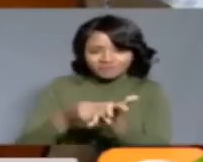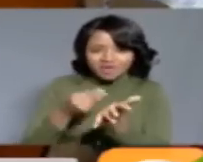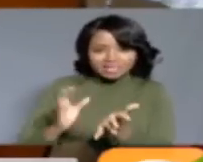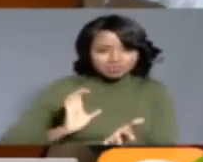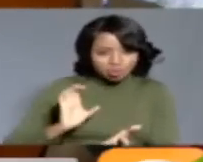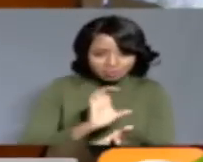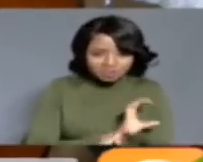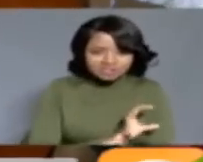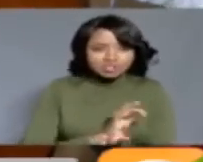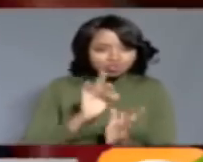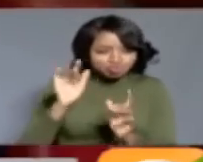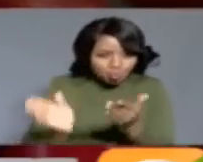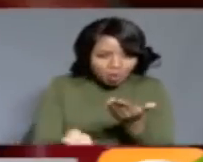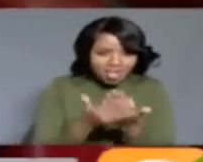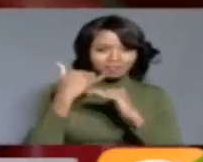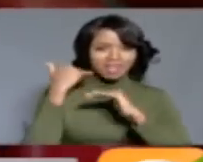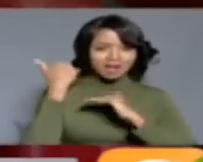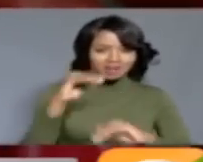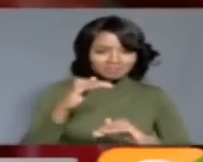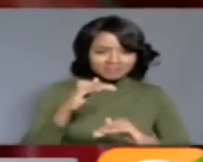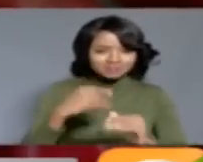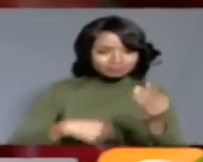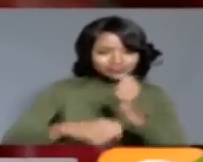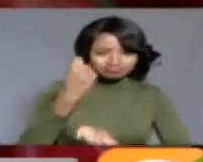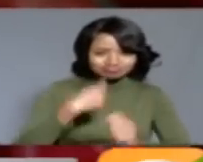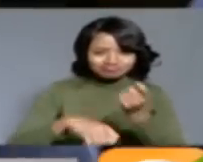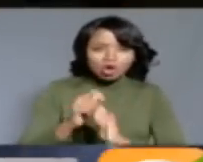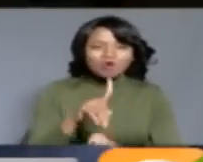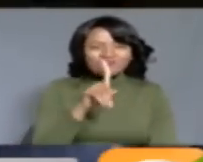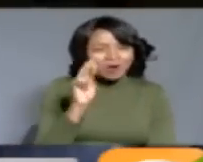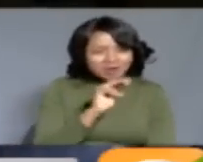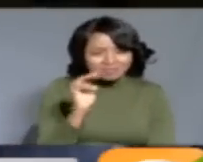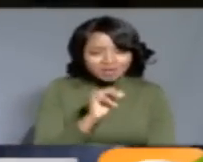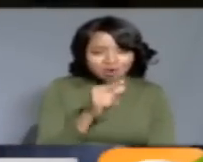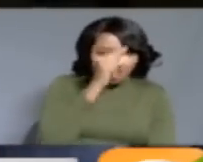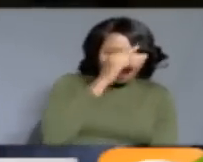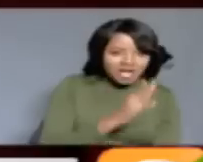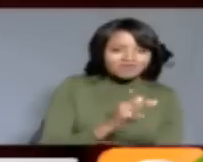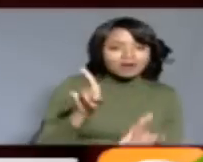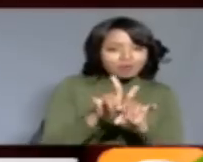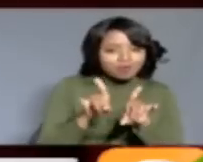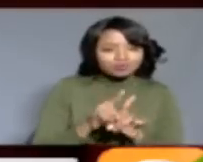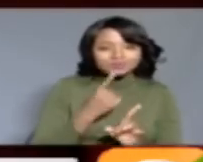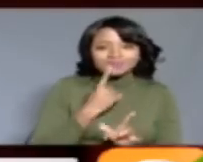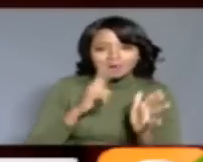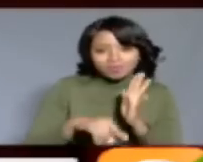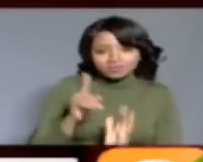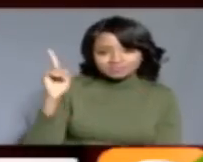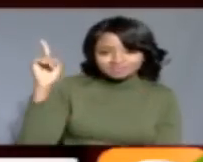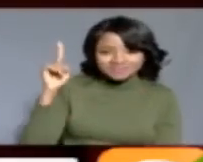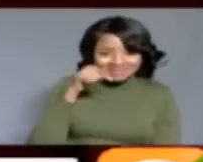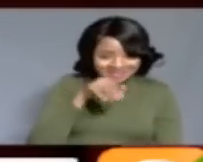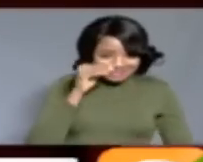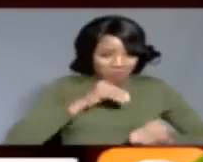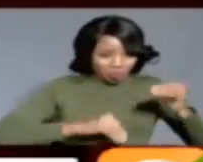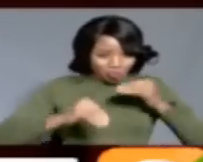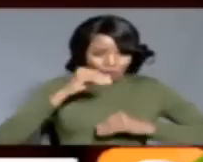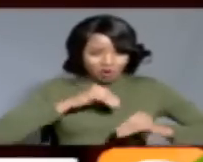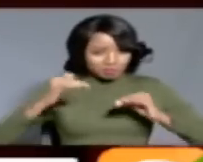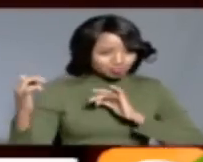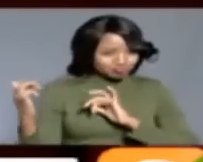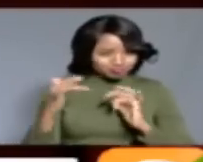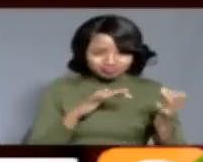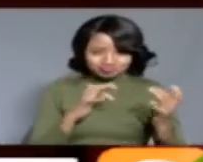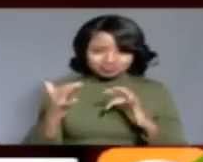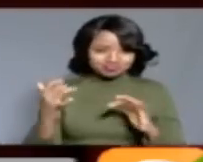regulations limiting transacting of over a million shillings a day. The governor unbowed. Now, the war against corruption, dear